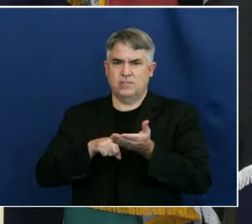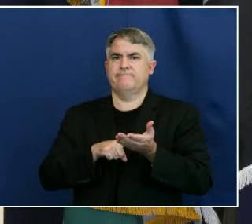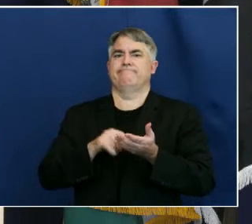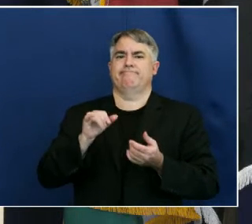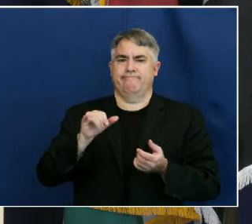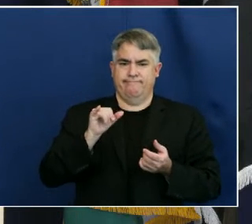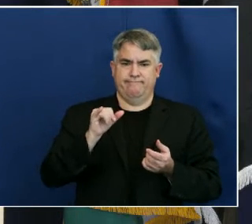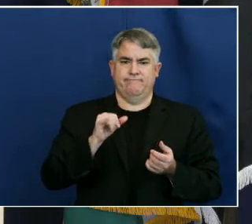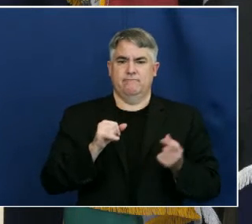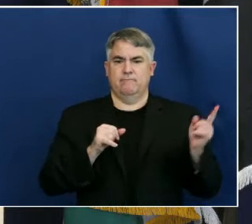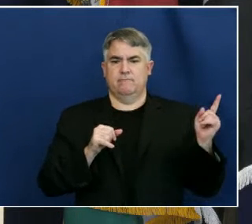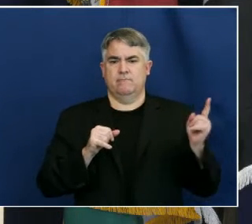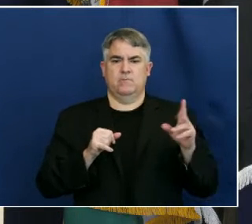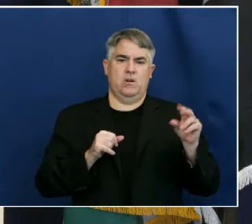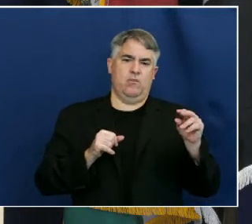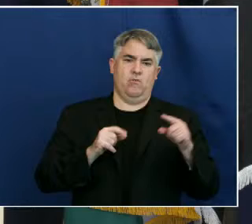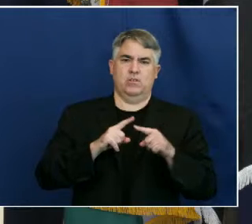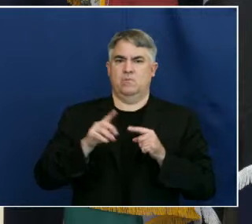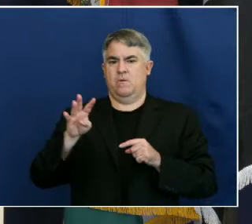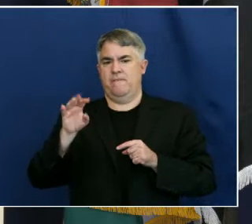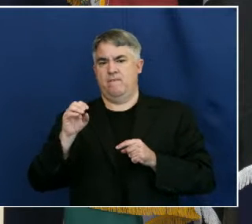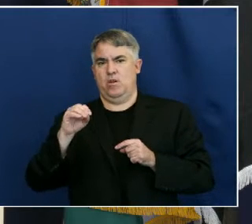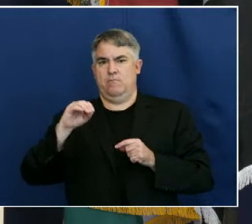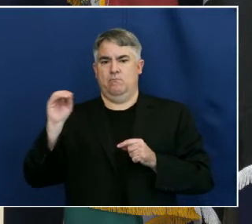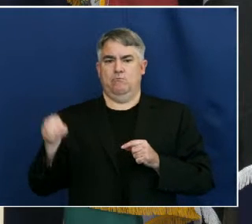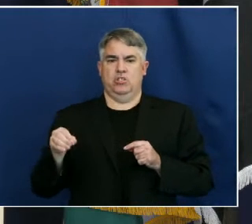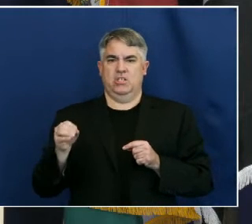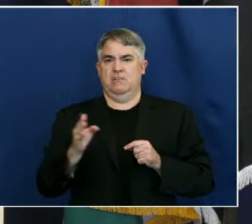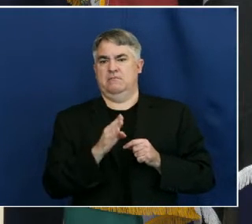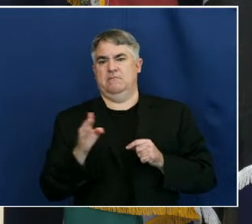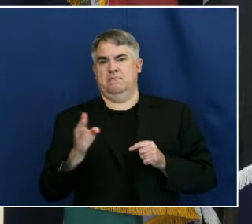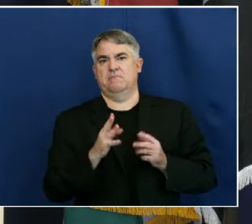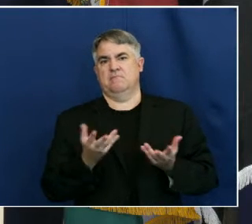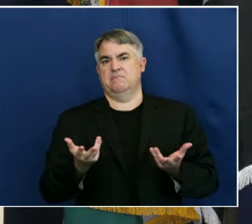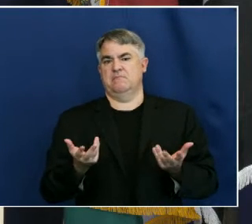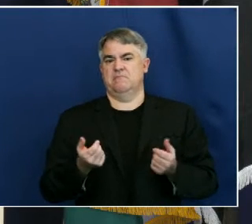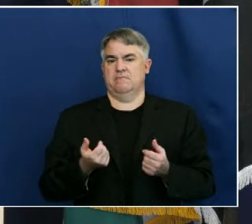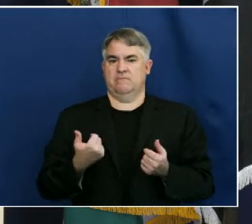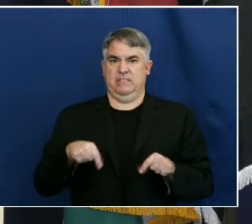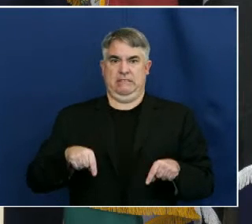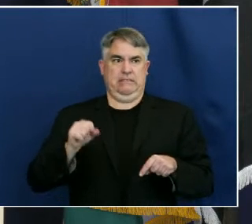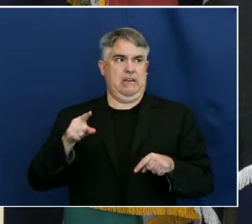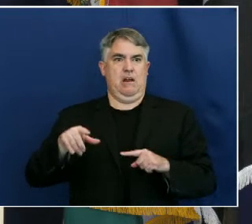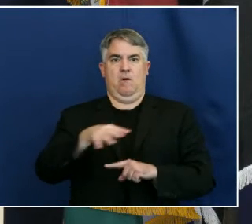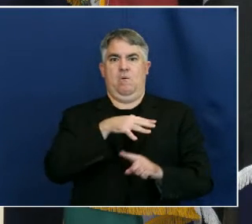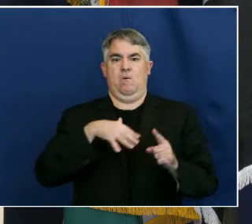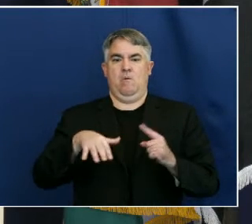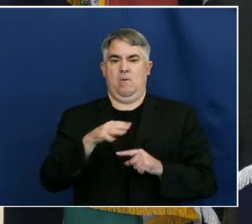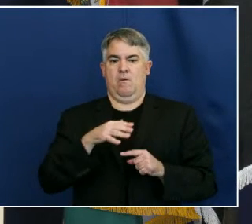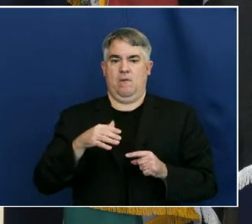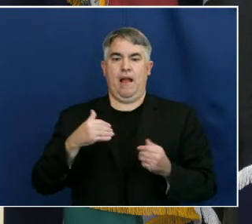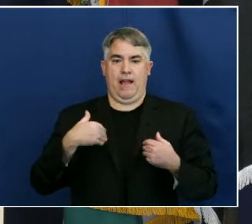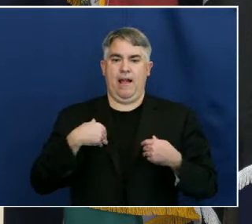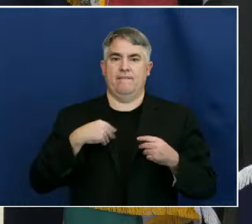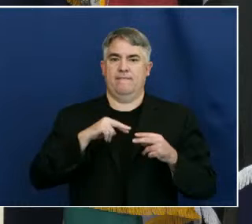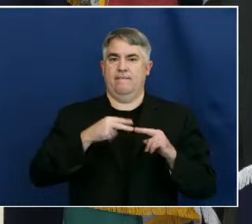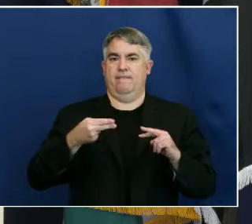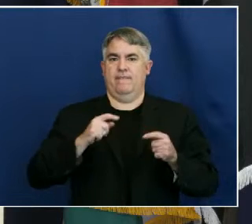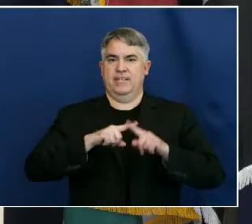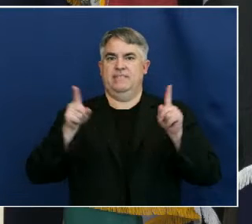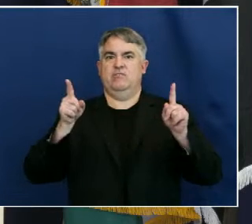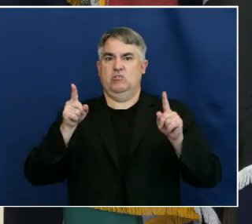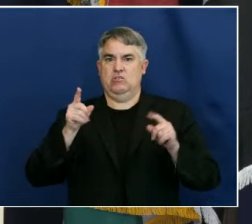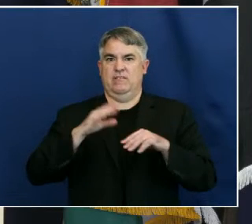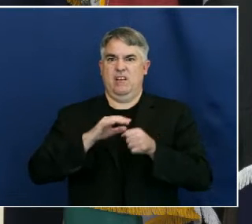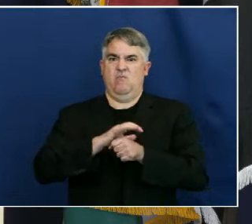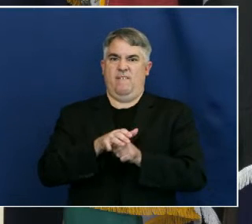30 to 40% of the cases that are being detected in San Diego likely have those California variants, about 50%